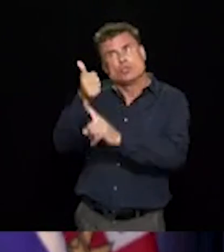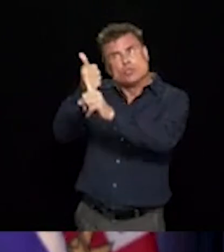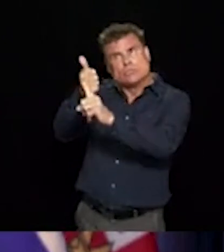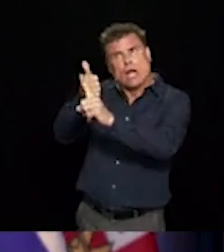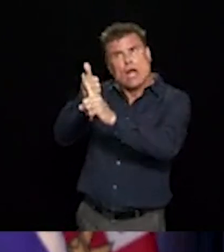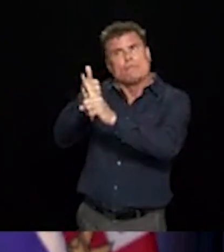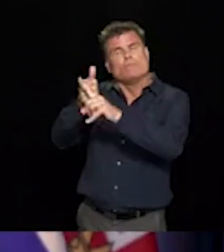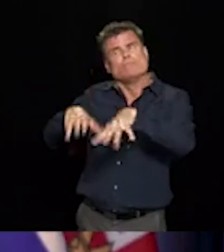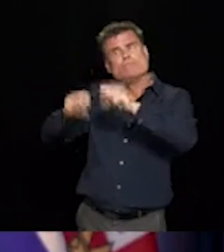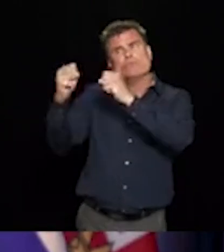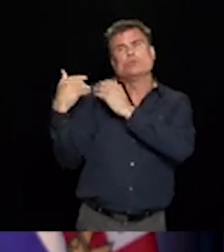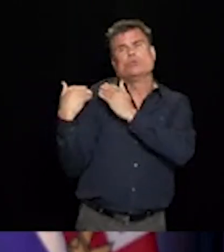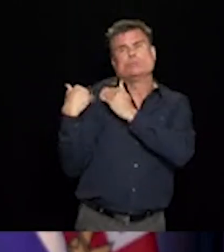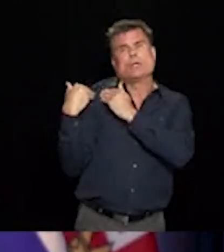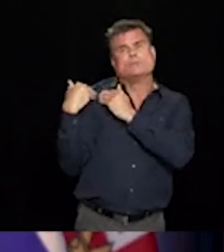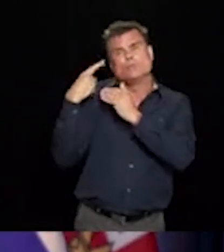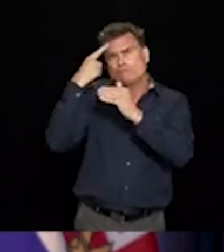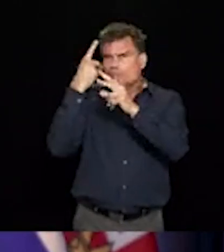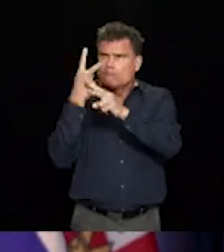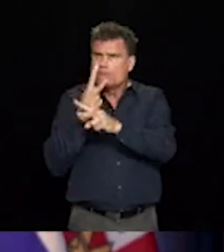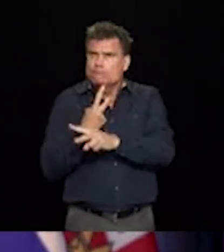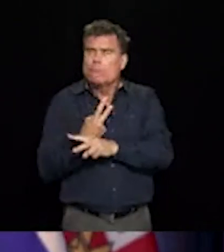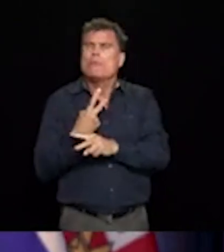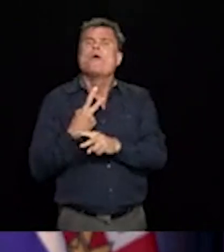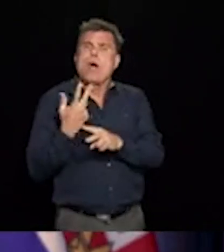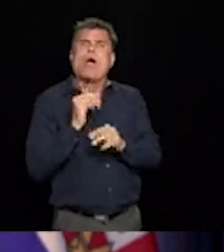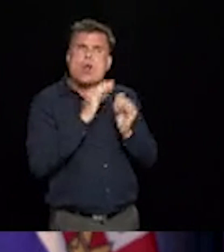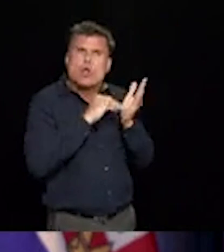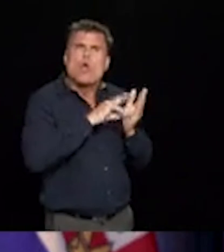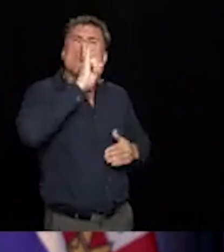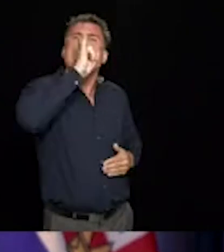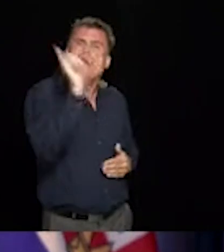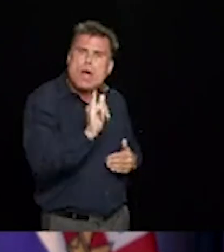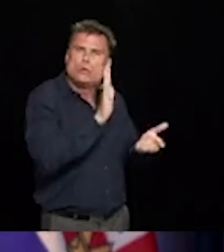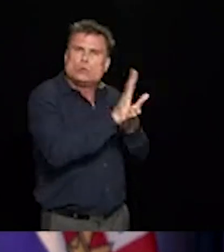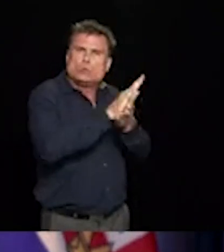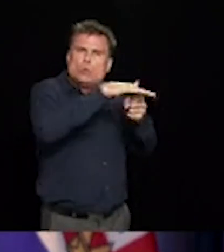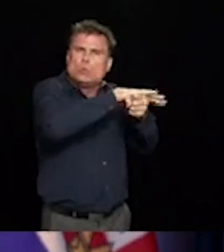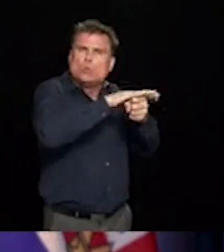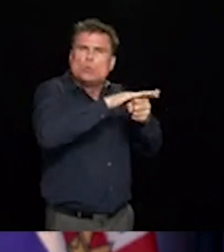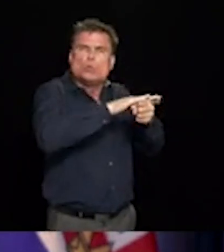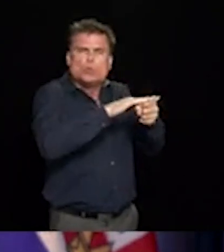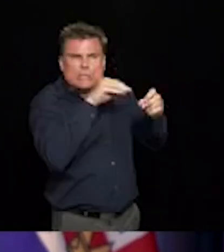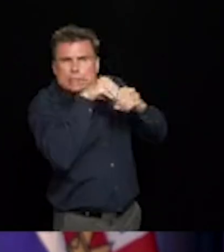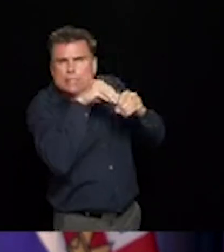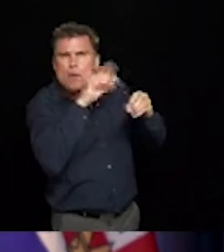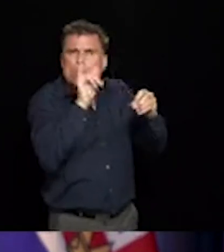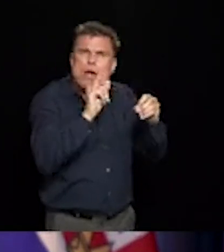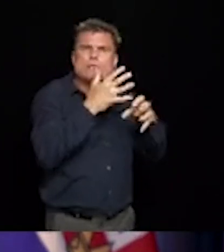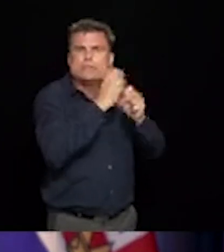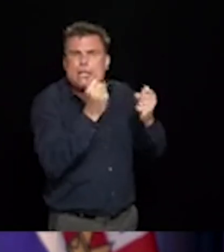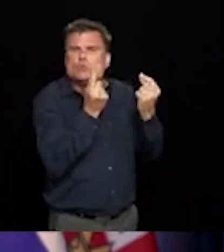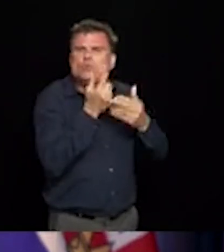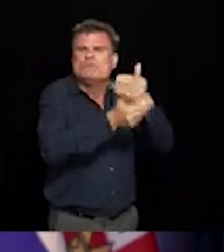We understand that. That's why districts surveyed parents to see what their circumstances, what their intentions are around enrollment and